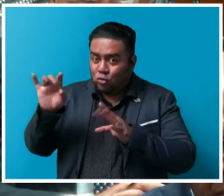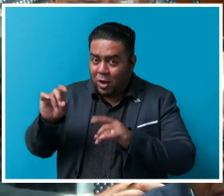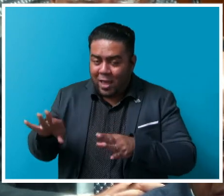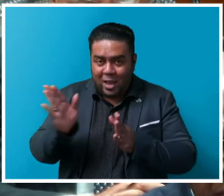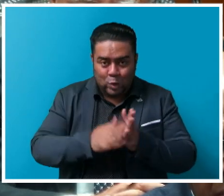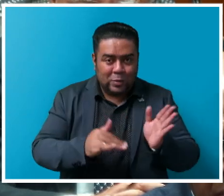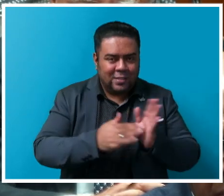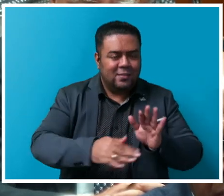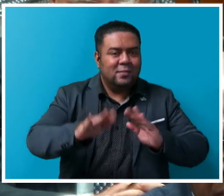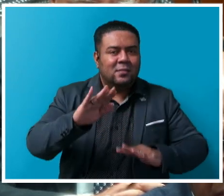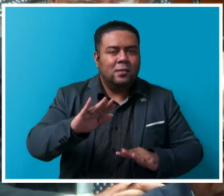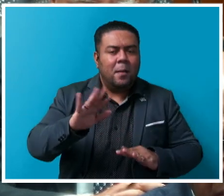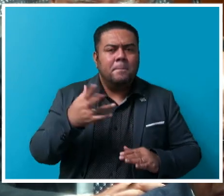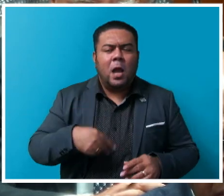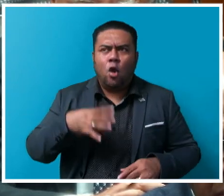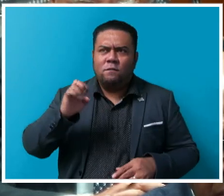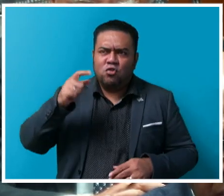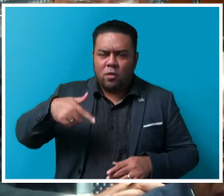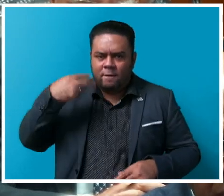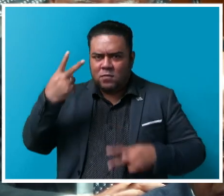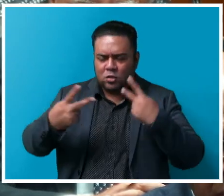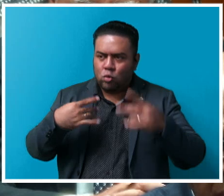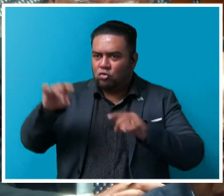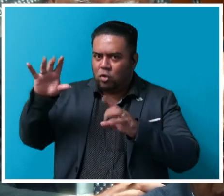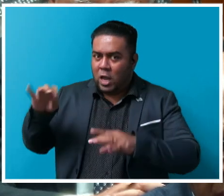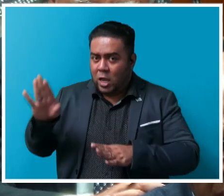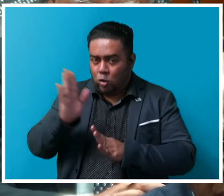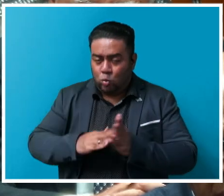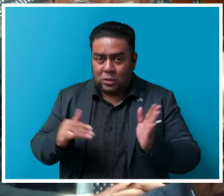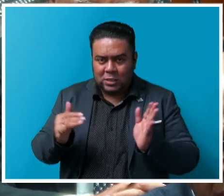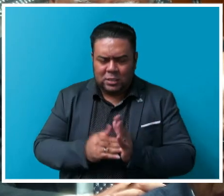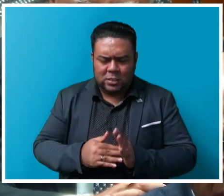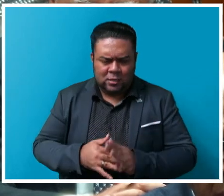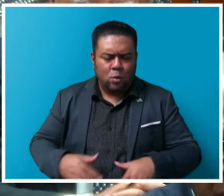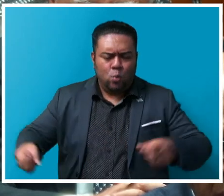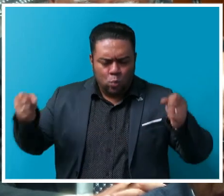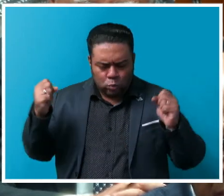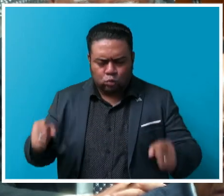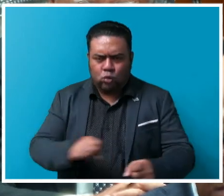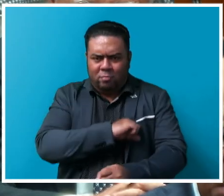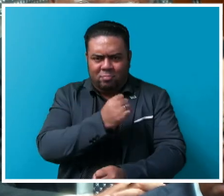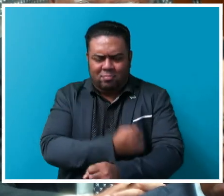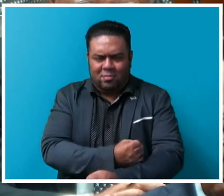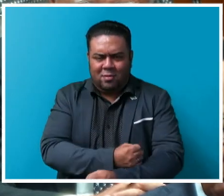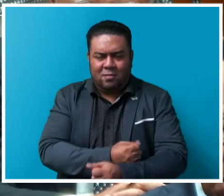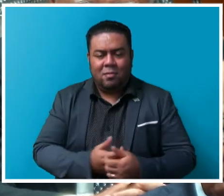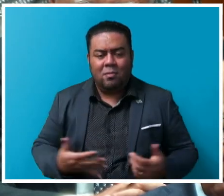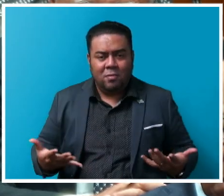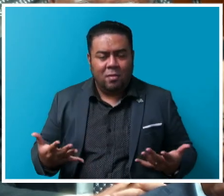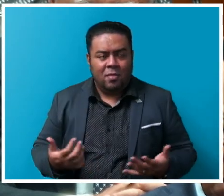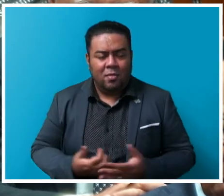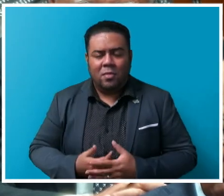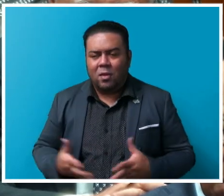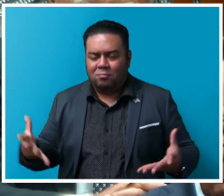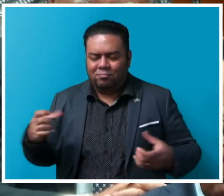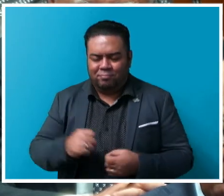Zealand, my official visits to Australia and New Zealand last year solidified and renewed the revitalized Vuwale